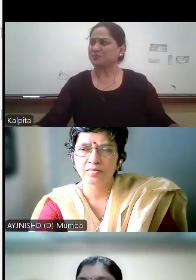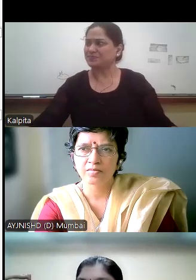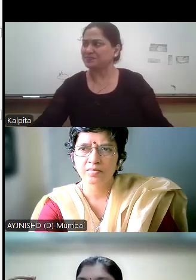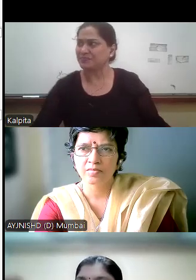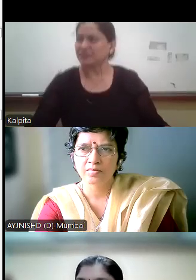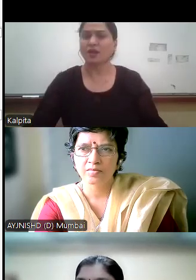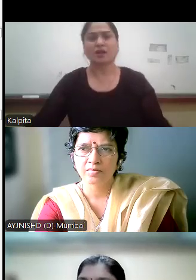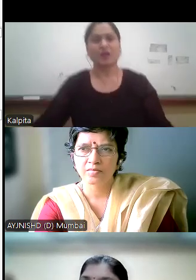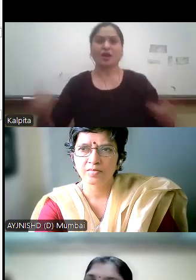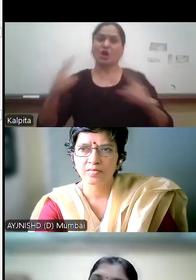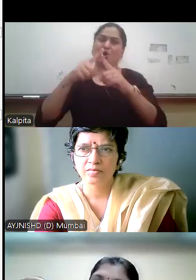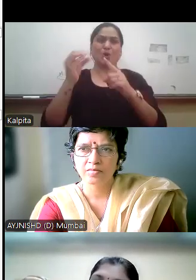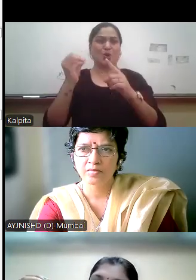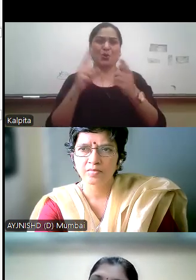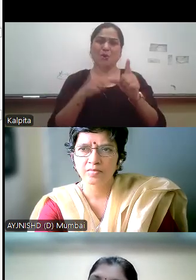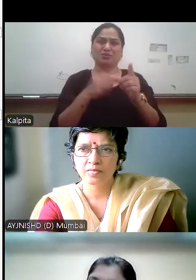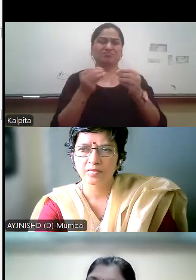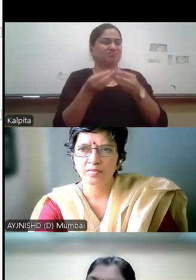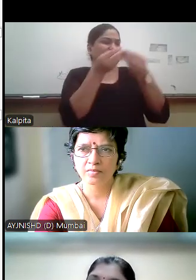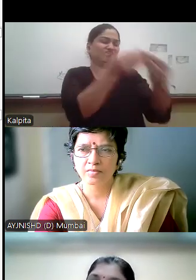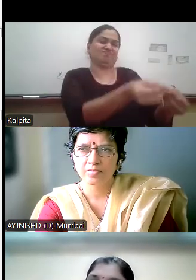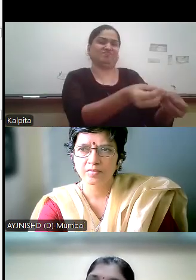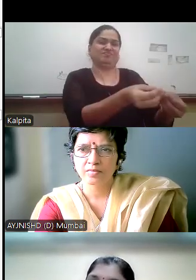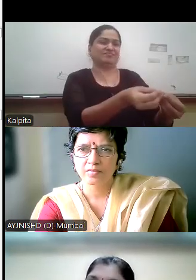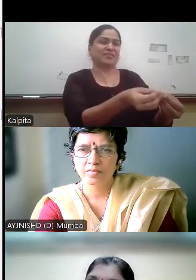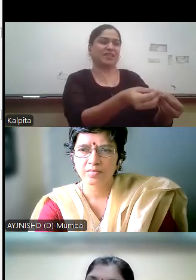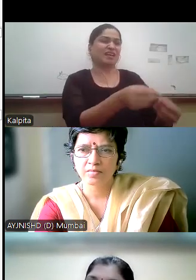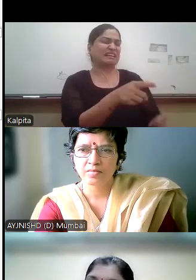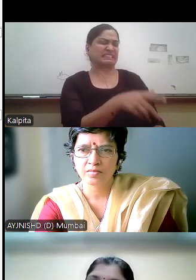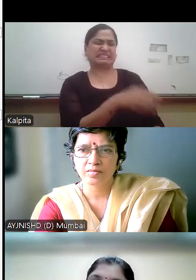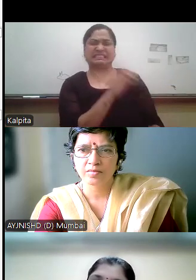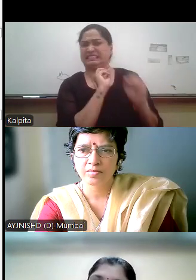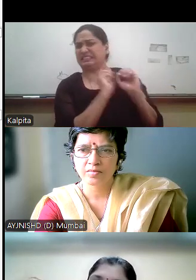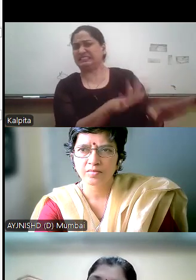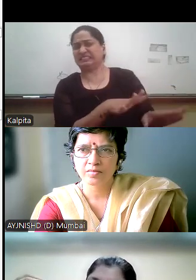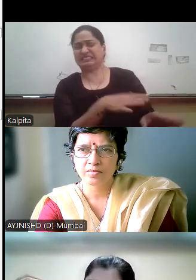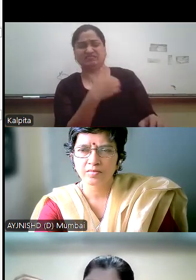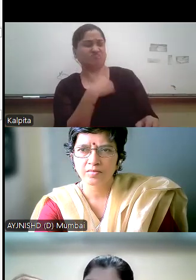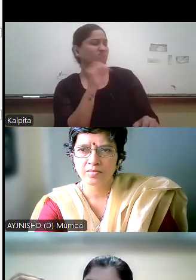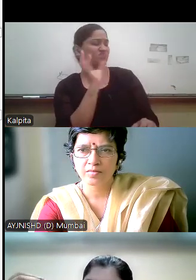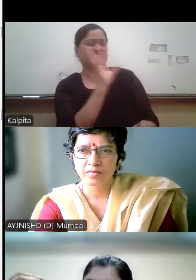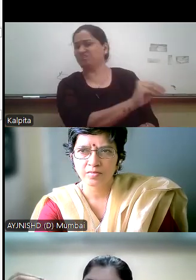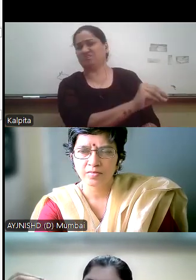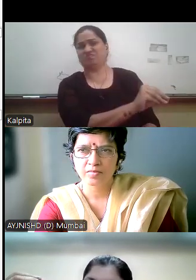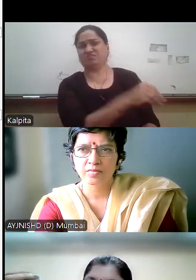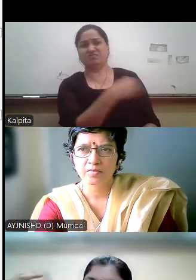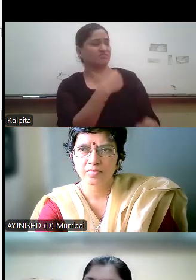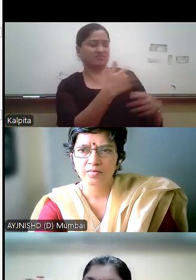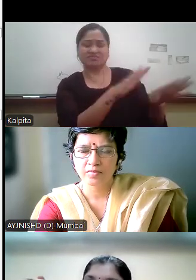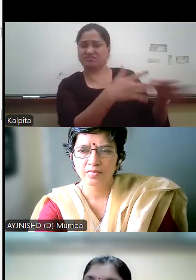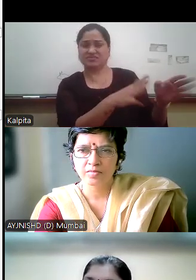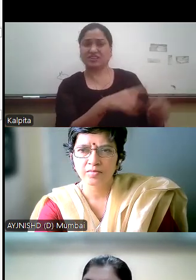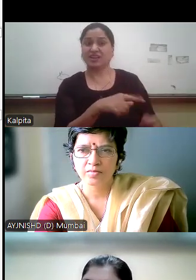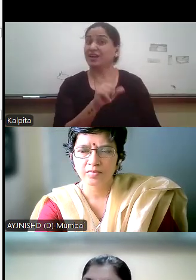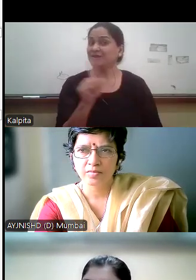which he hates, he likes. So I have to find out what he likes. Whatever toys we are using, whatever tools we are using in the therapy should be